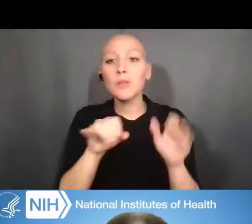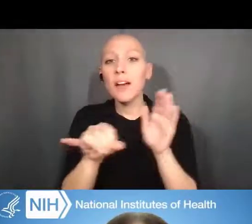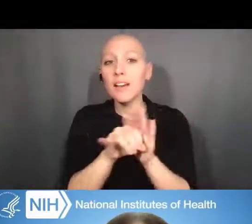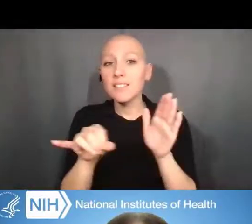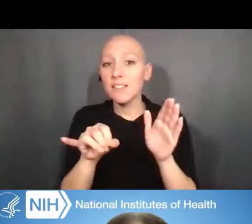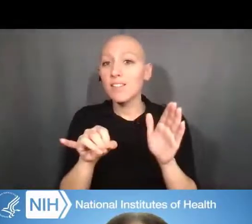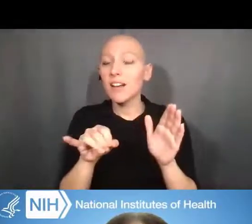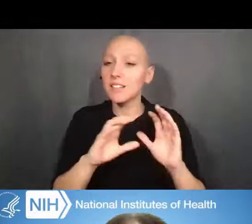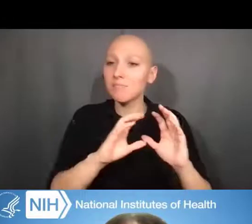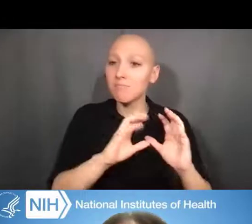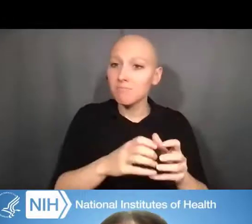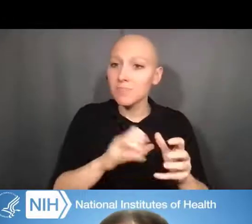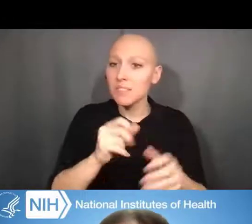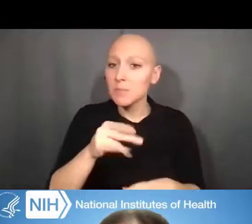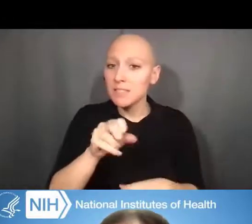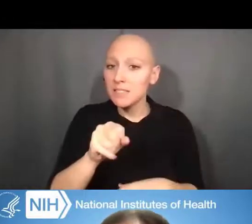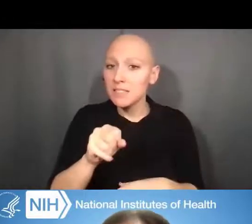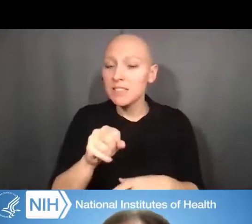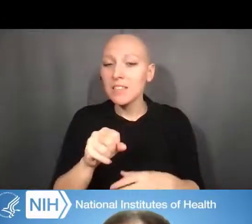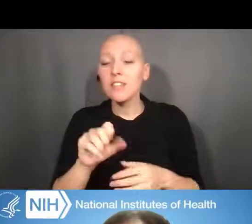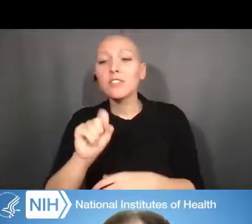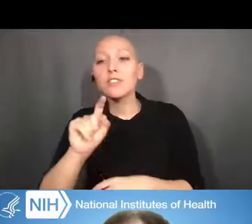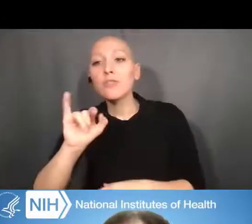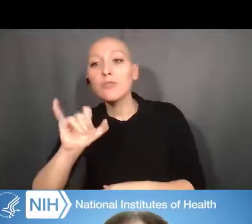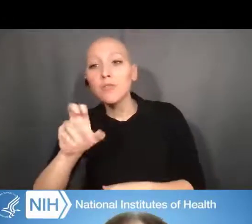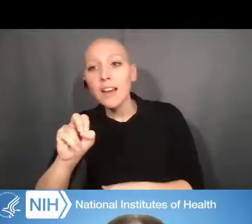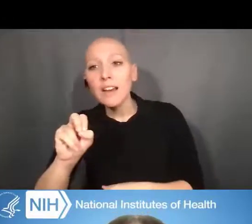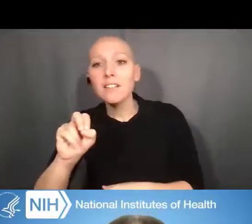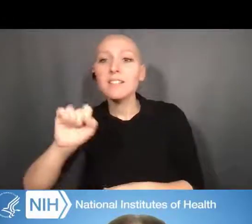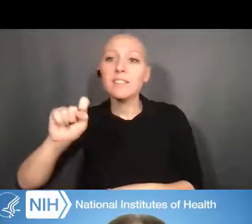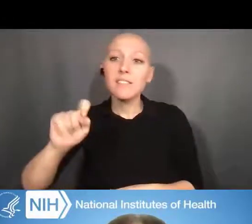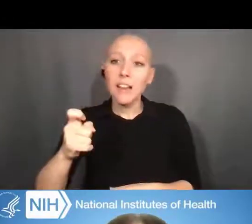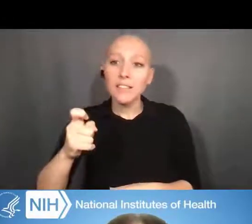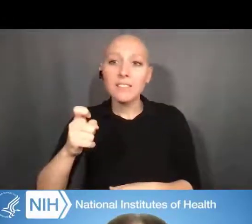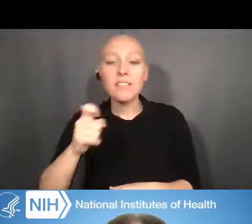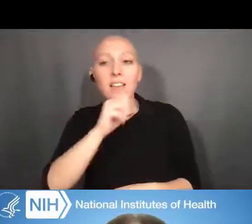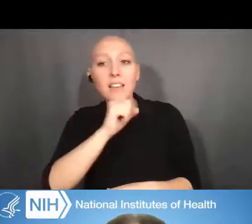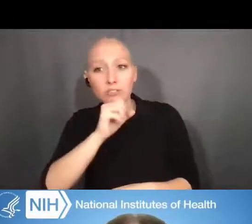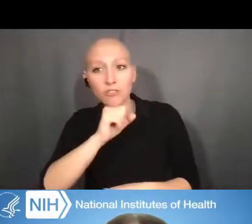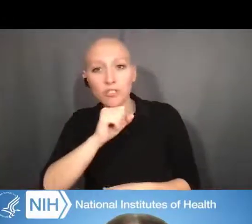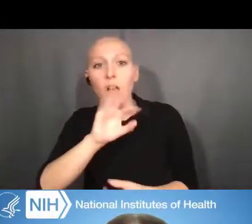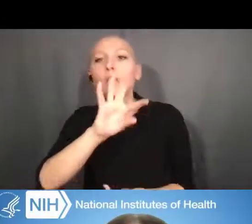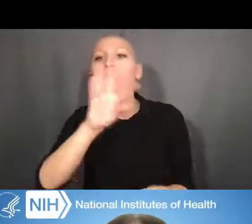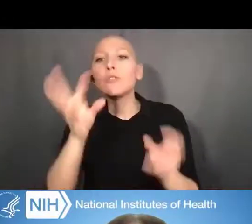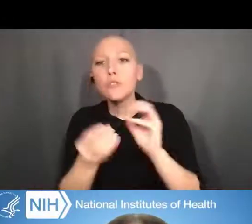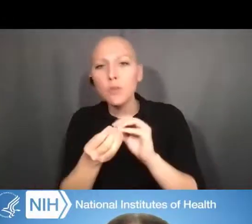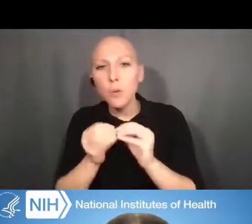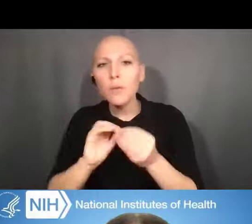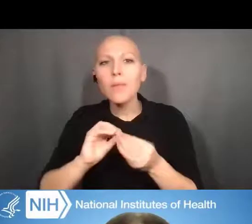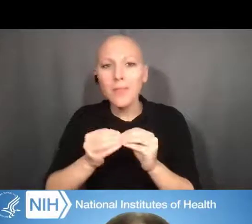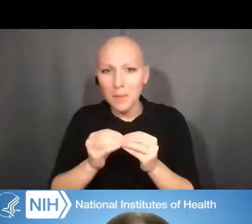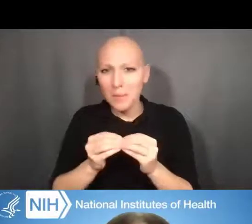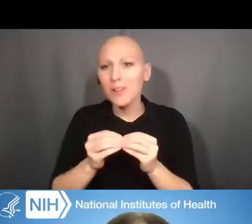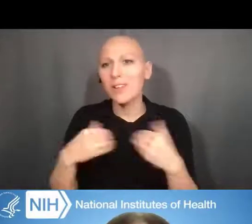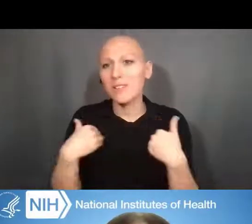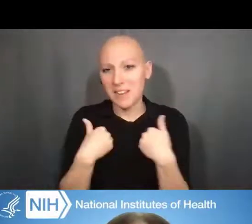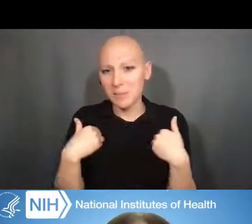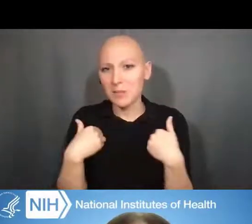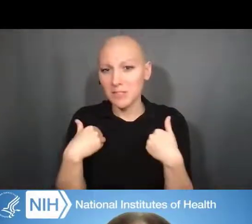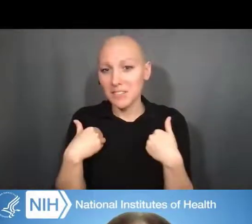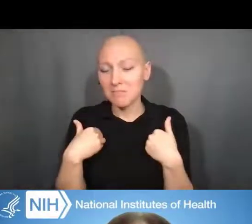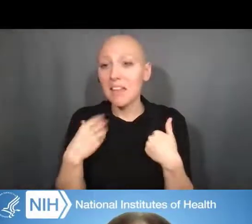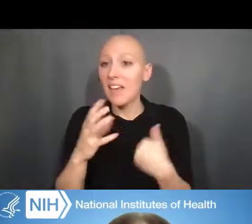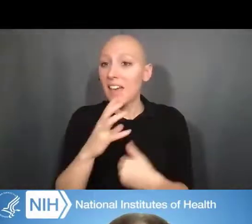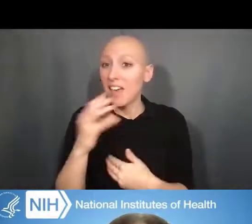strain, sex, age, and total number of animals. Must also provide justification as to why the research goals cannot